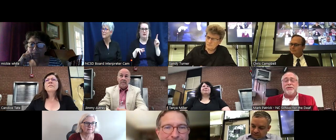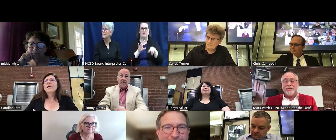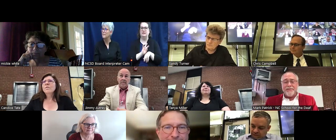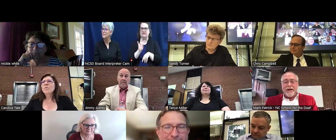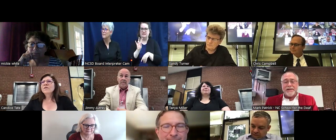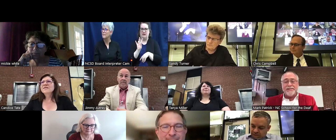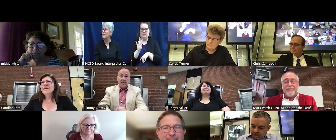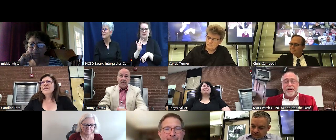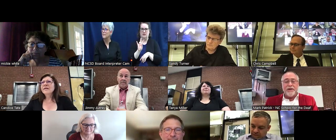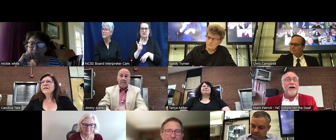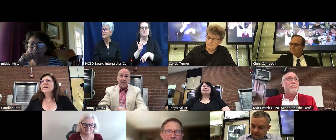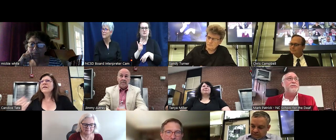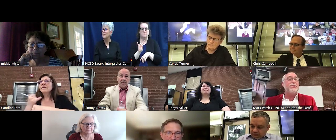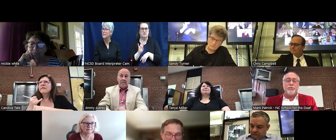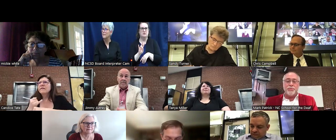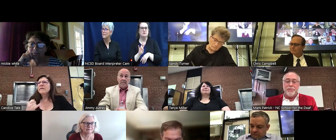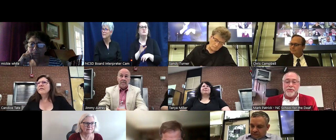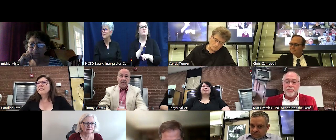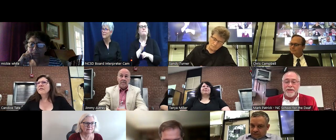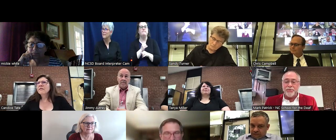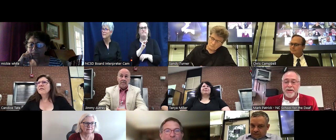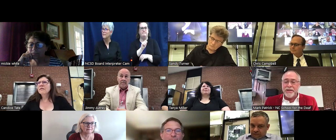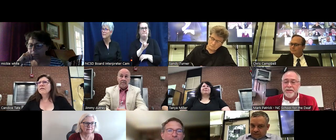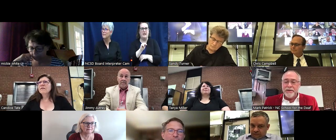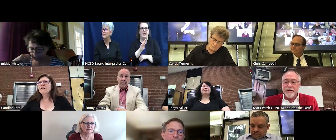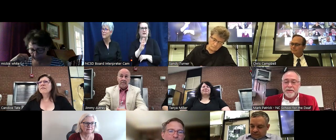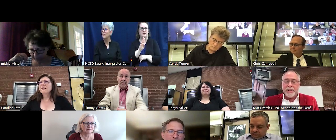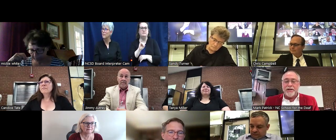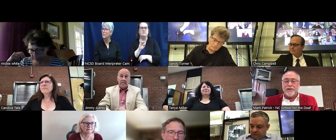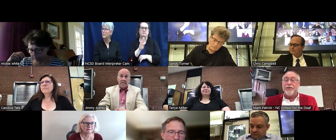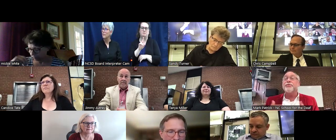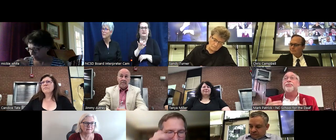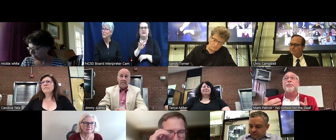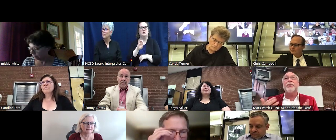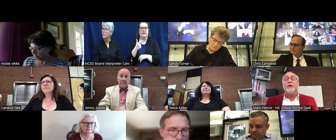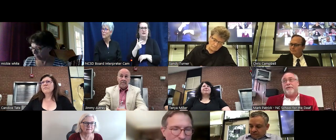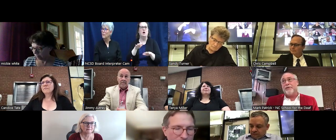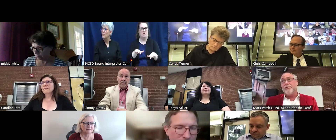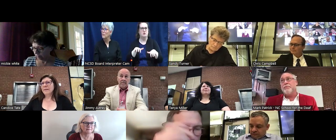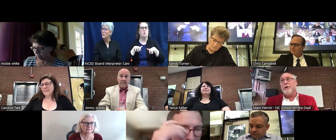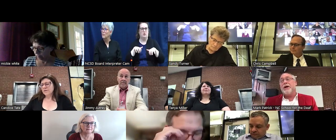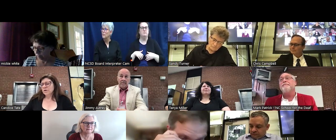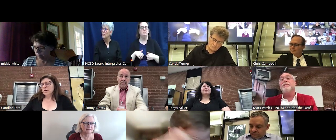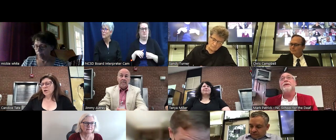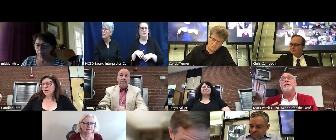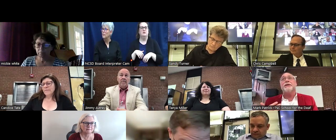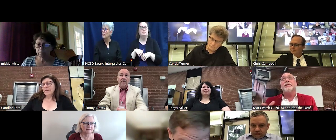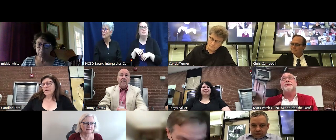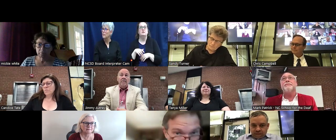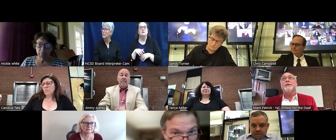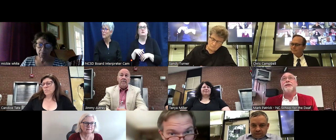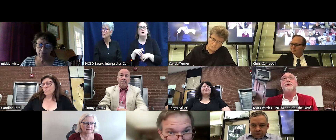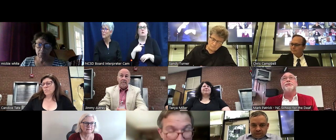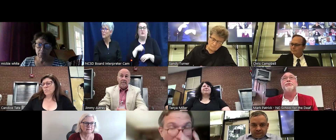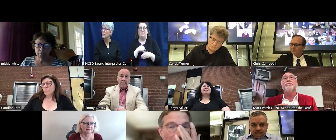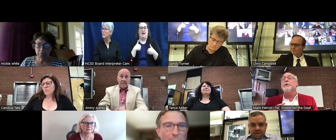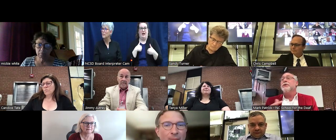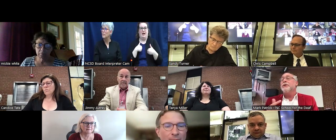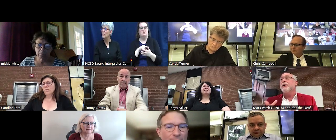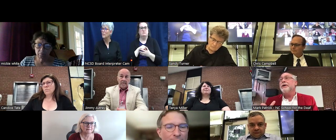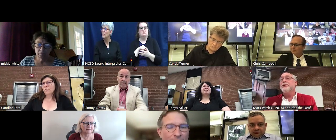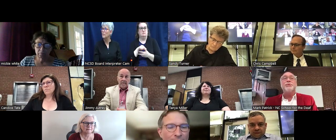We're excited that 7 of our seniors will be graduating, and 3 of whom have been accepted